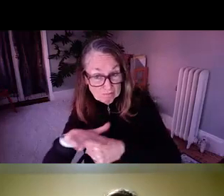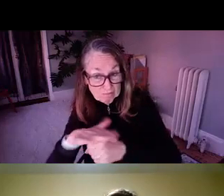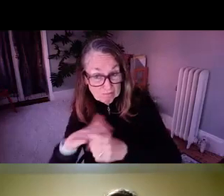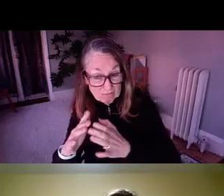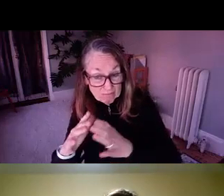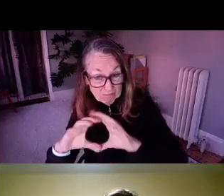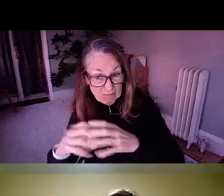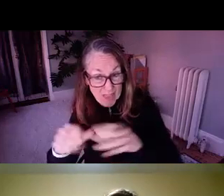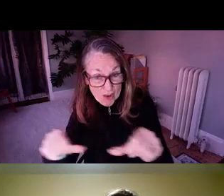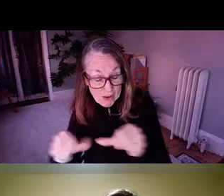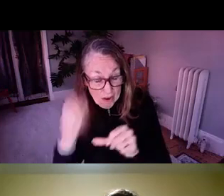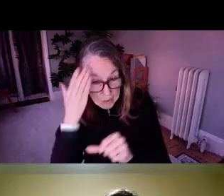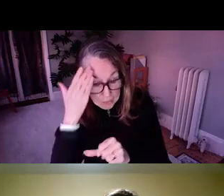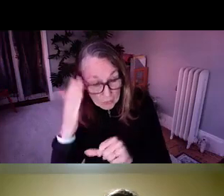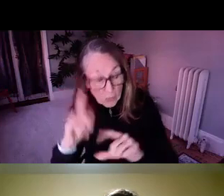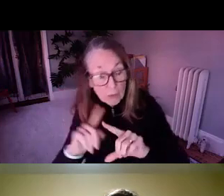but